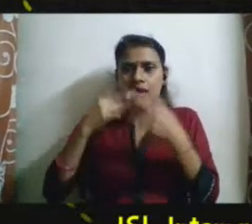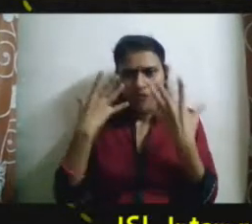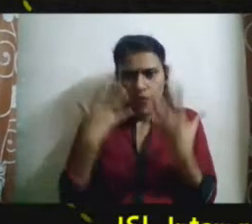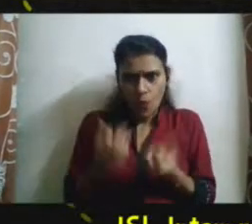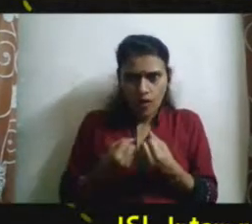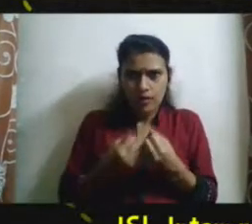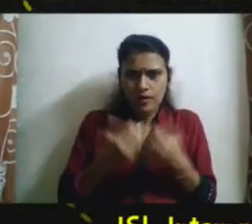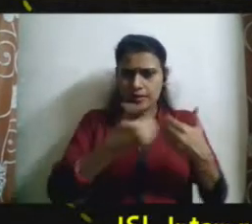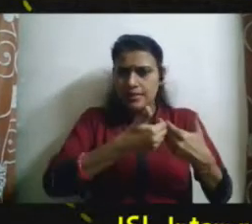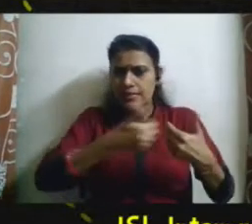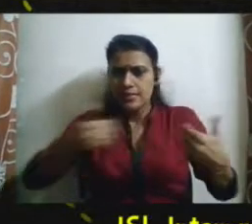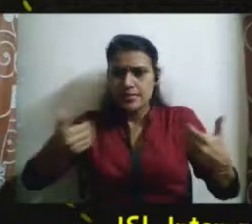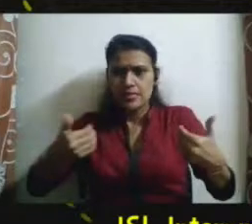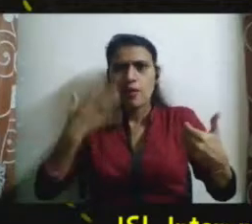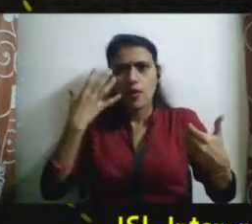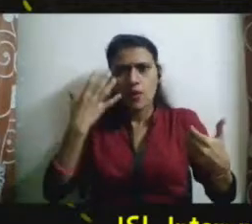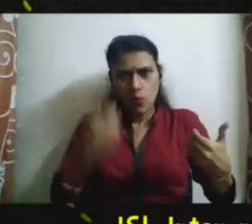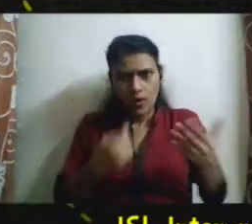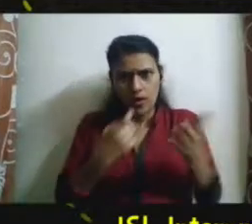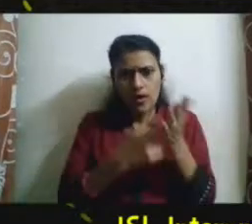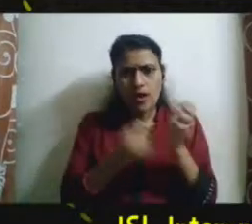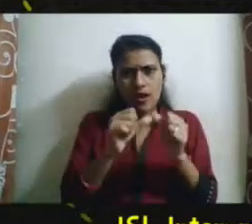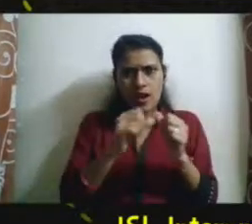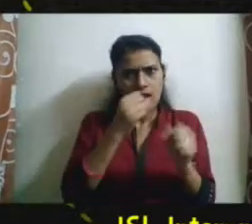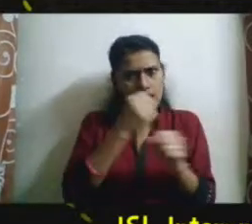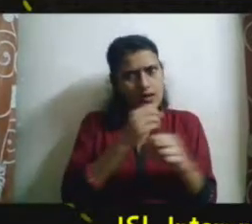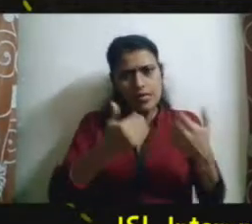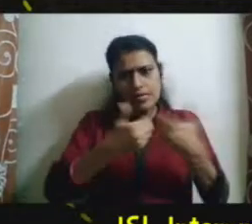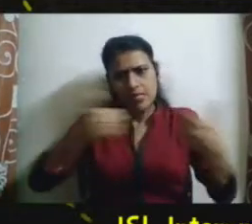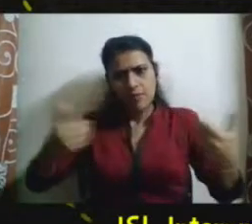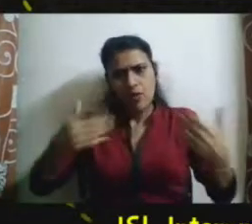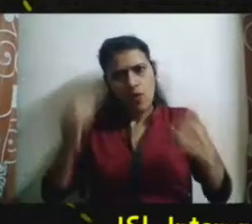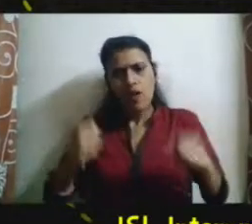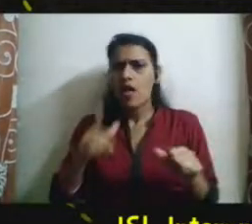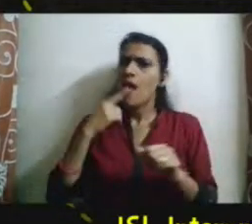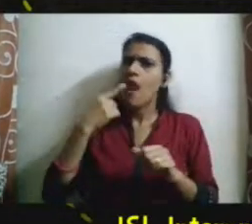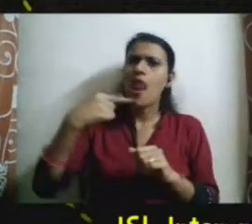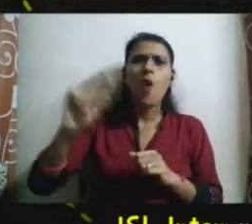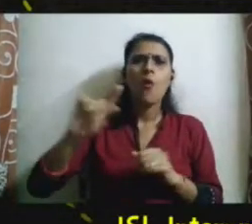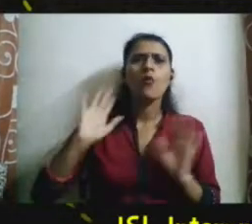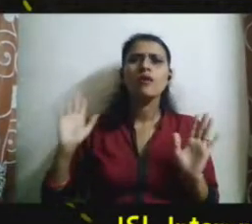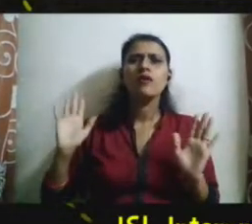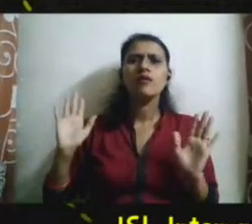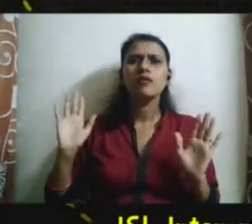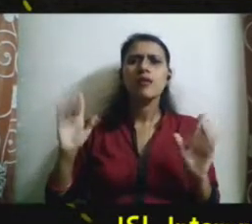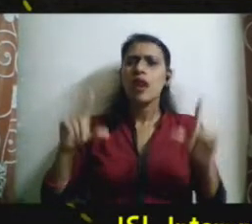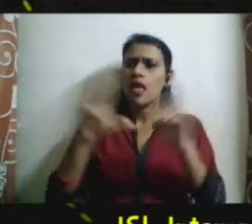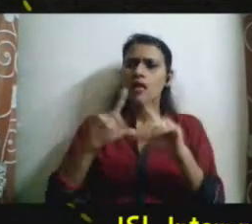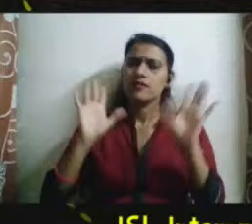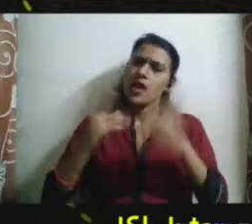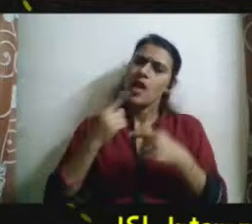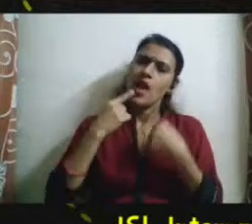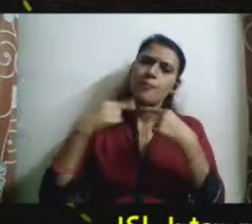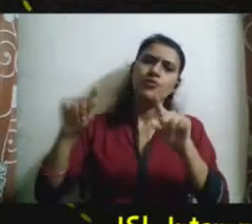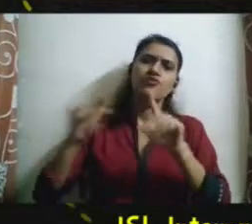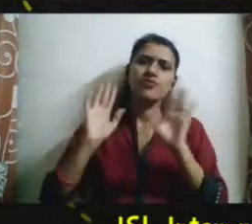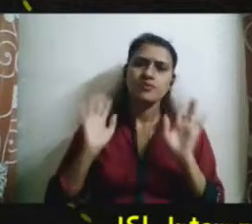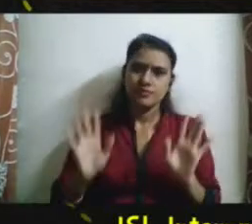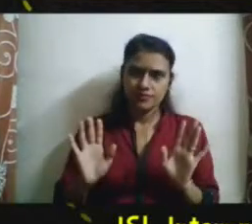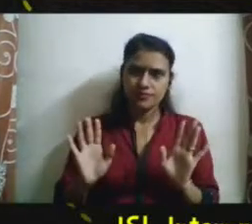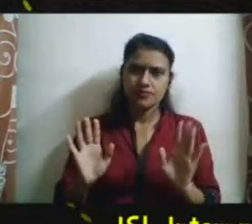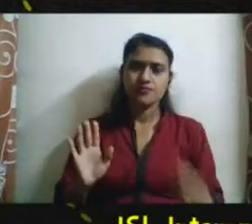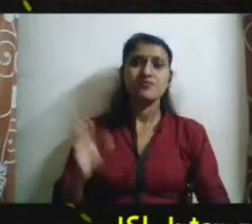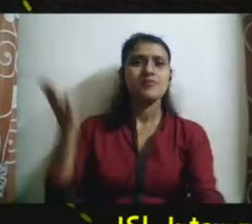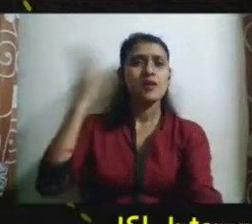rag, you have the license to do so. And also its association with the courtesan and the Tawayaf tradition